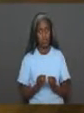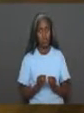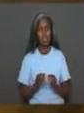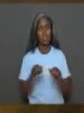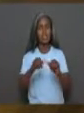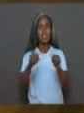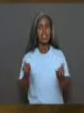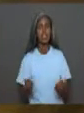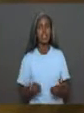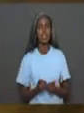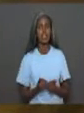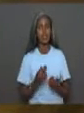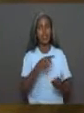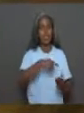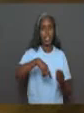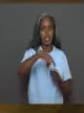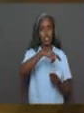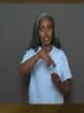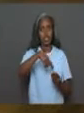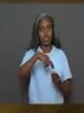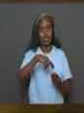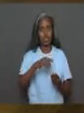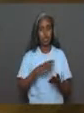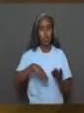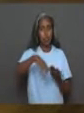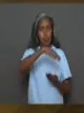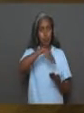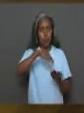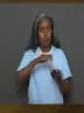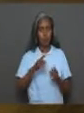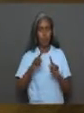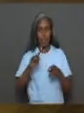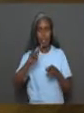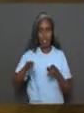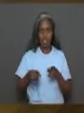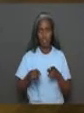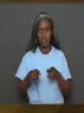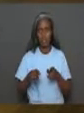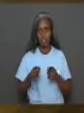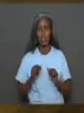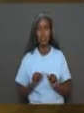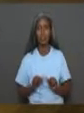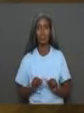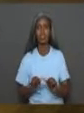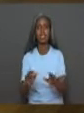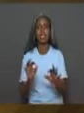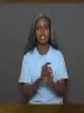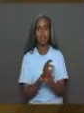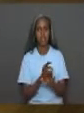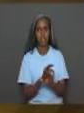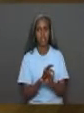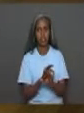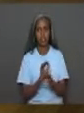the area of a region bounded by curves of continuous